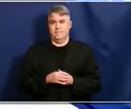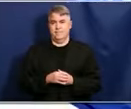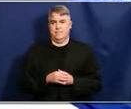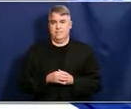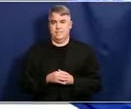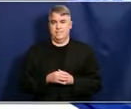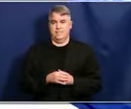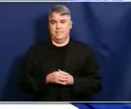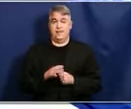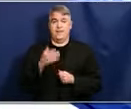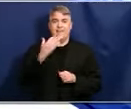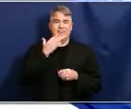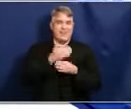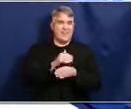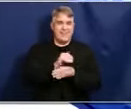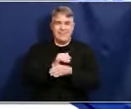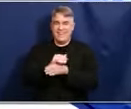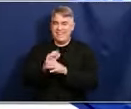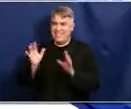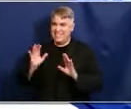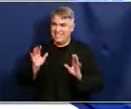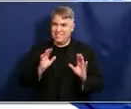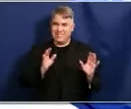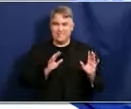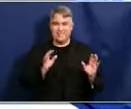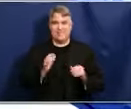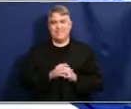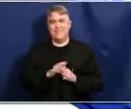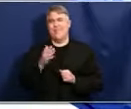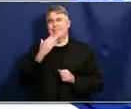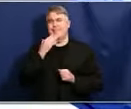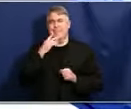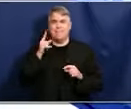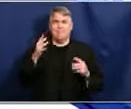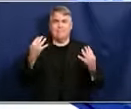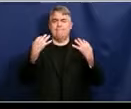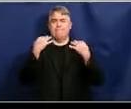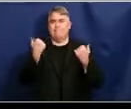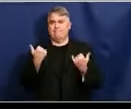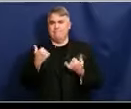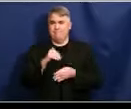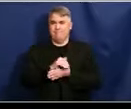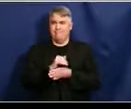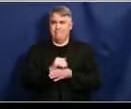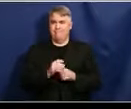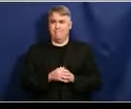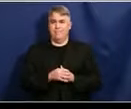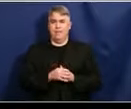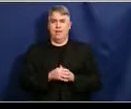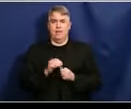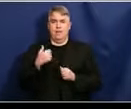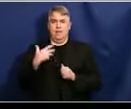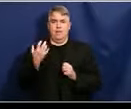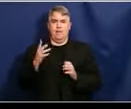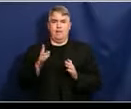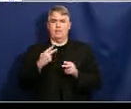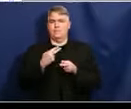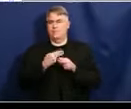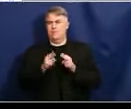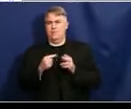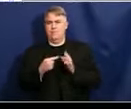Good evening, everyone, and thank you for being with us. I will briefly go over